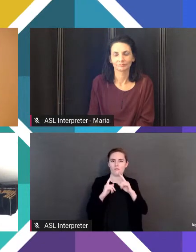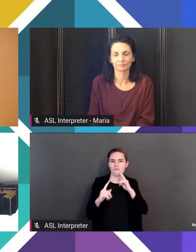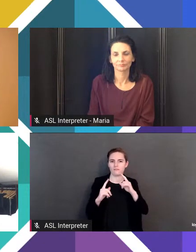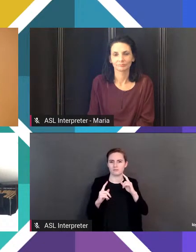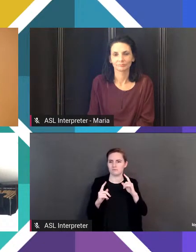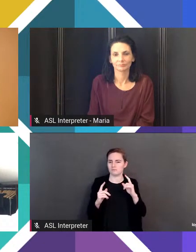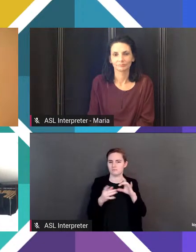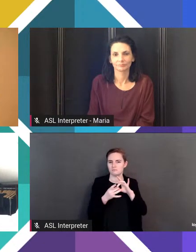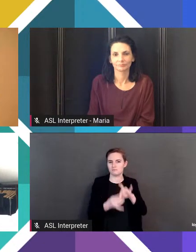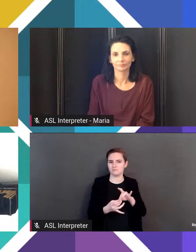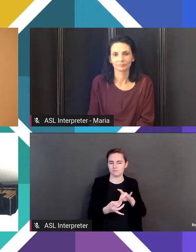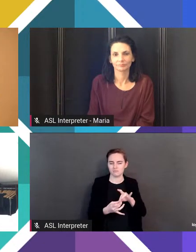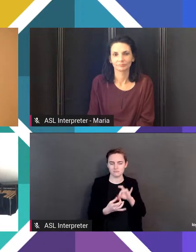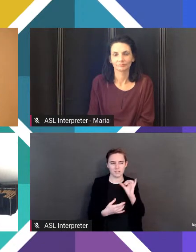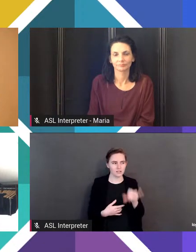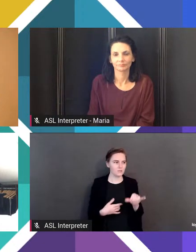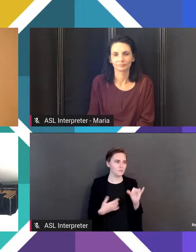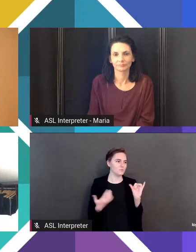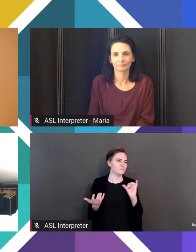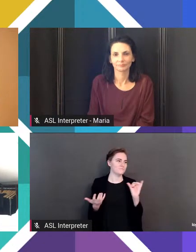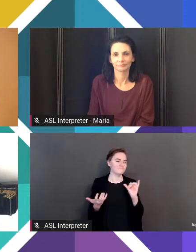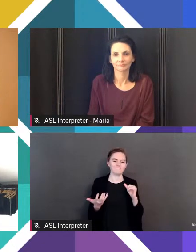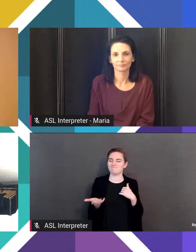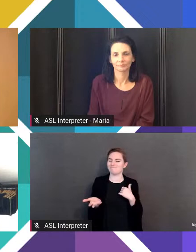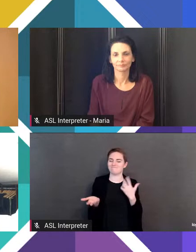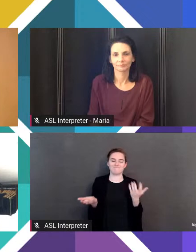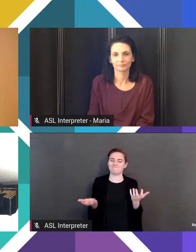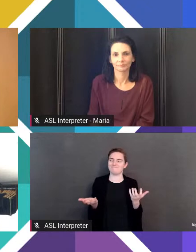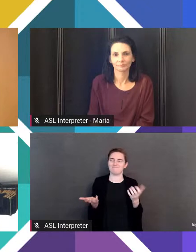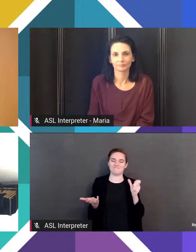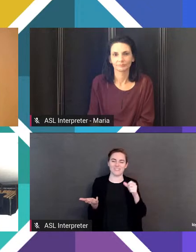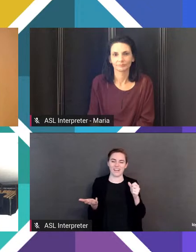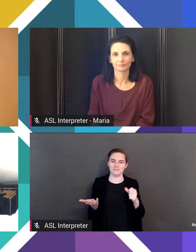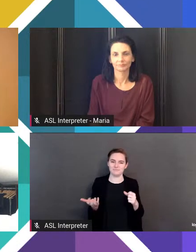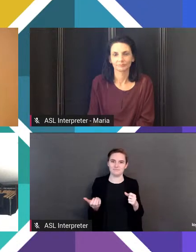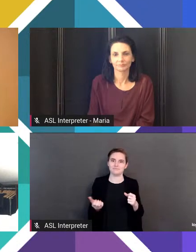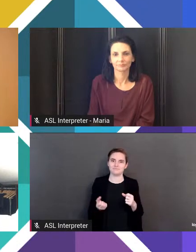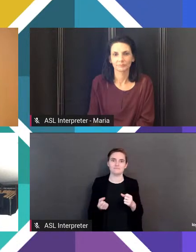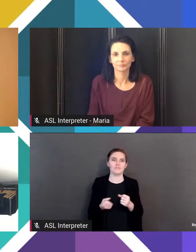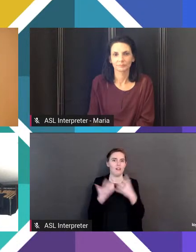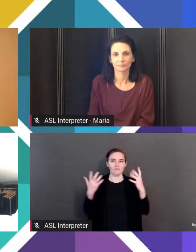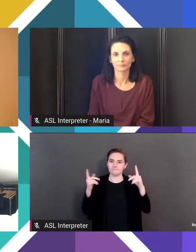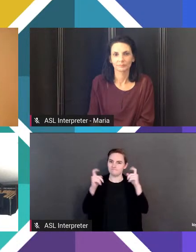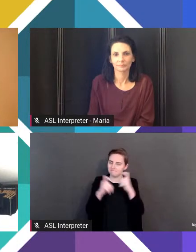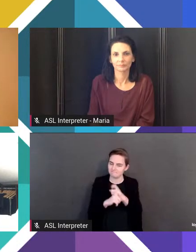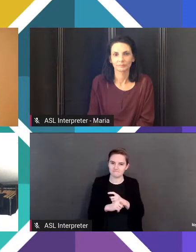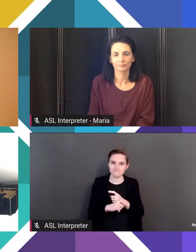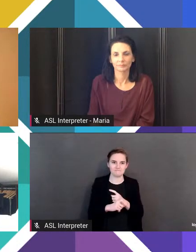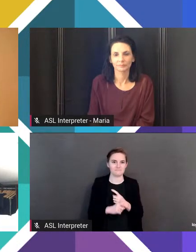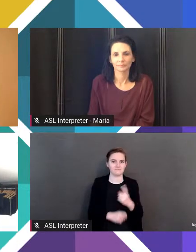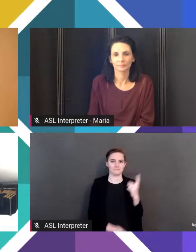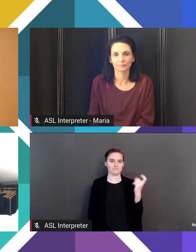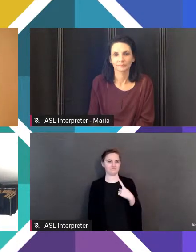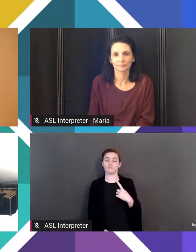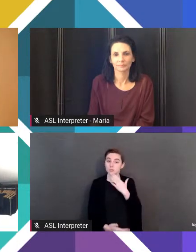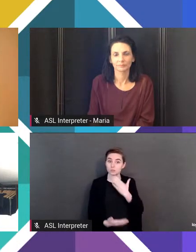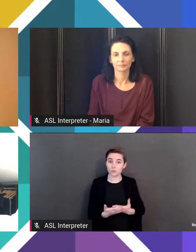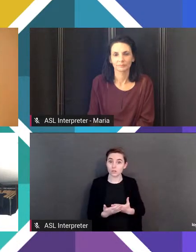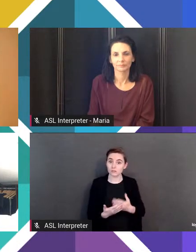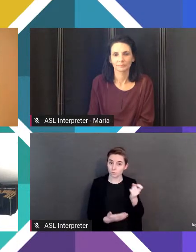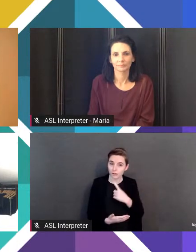But yeah, so it's a loaded question. I think it's like a good question to ask,